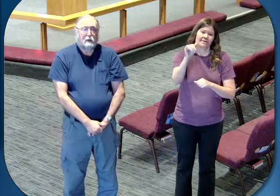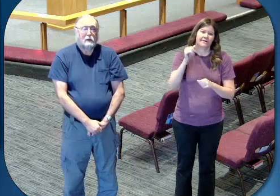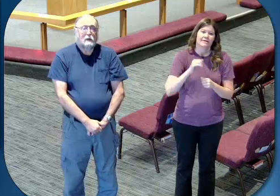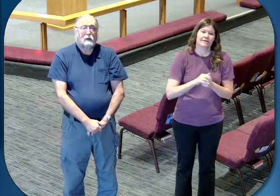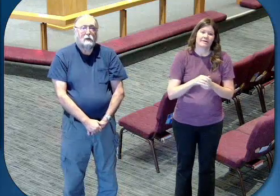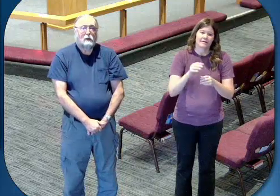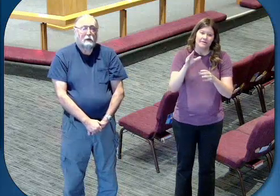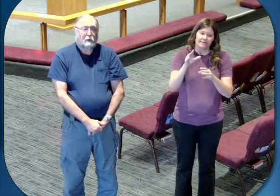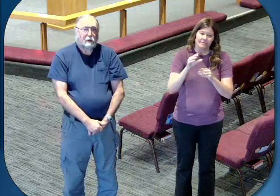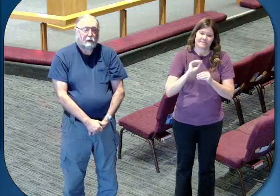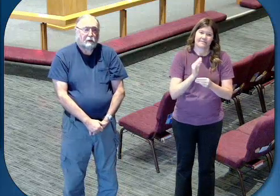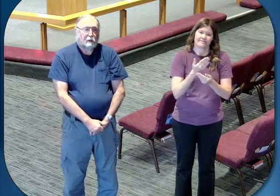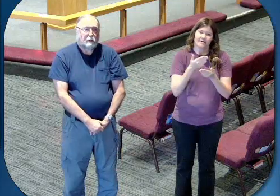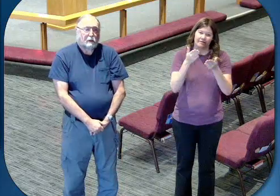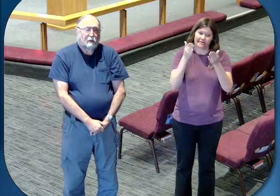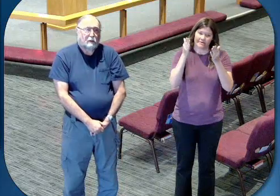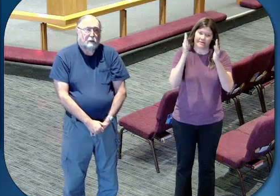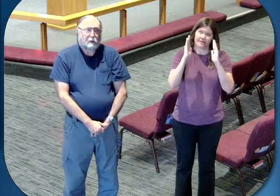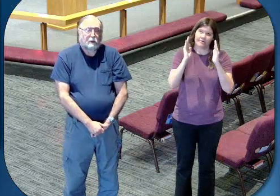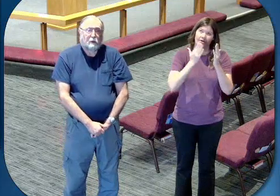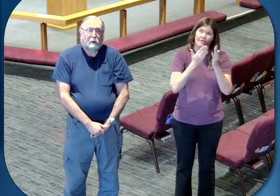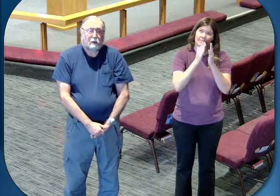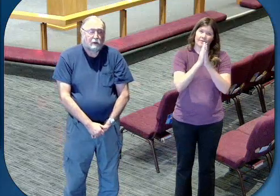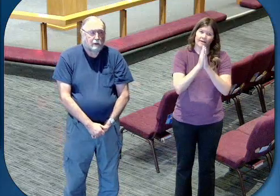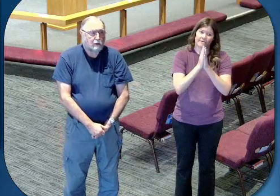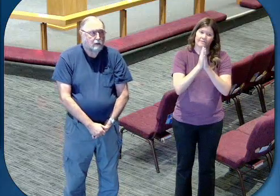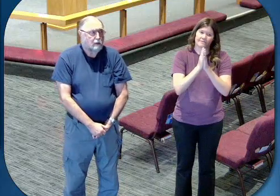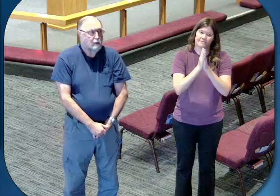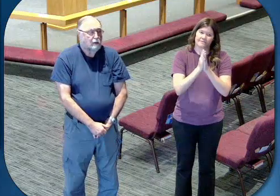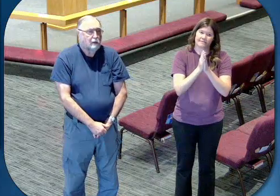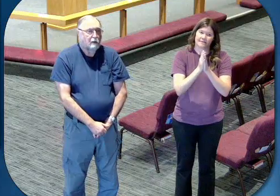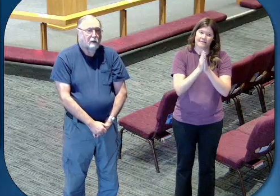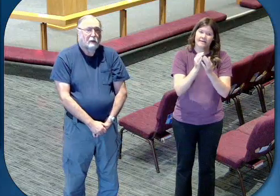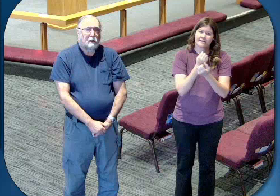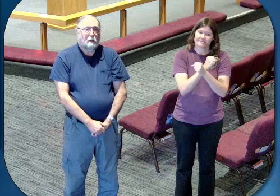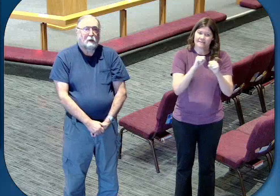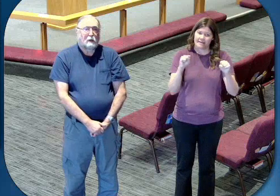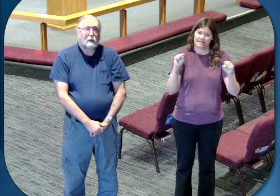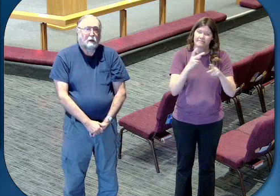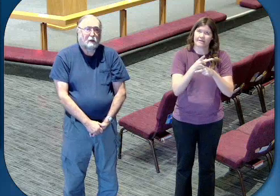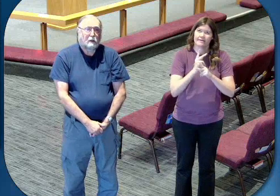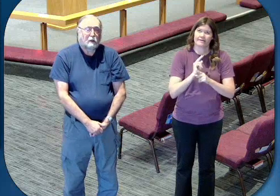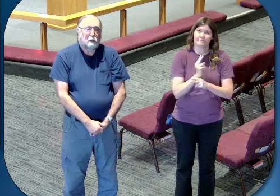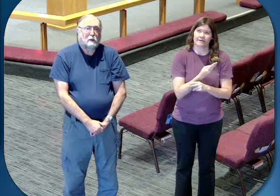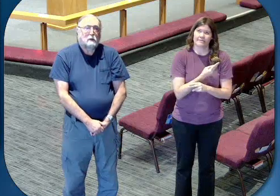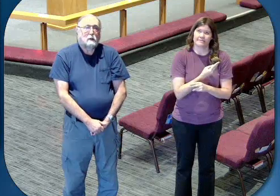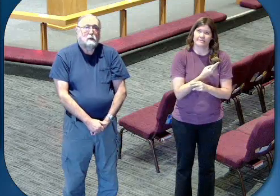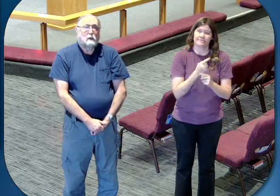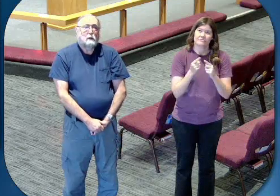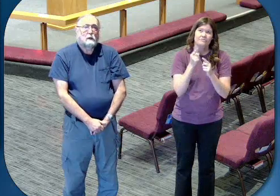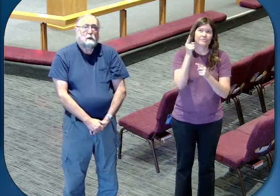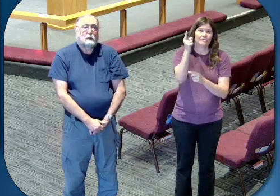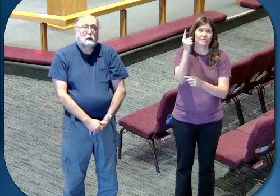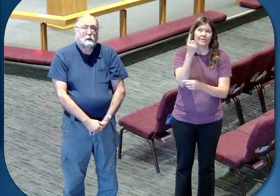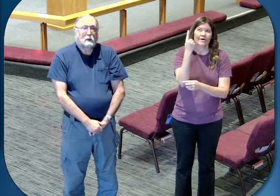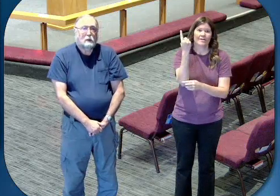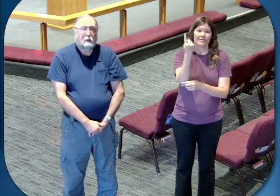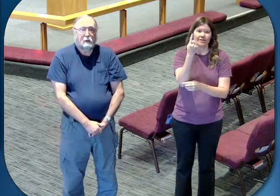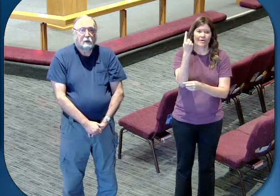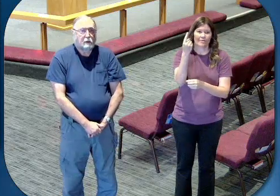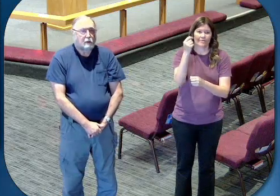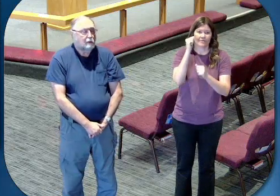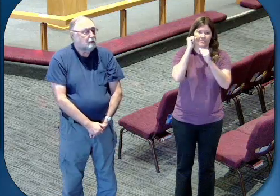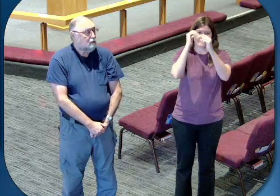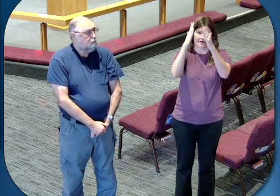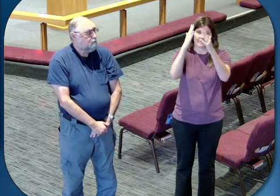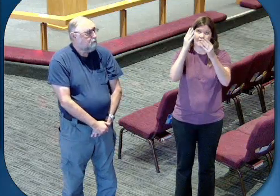Graciously receive our prayers, deliver and preserve us. To you alone, O